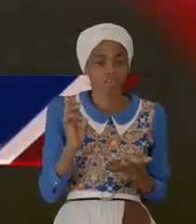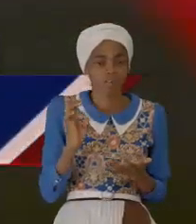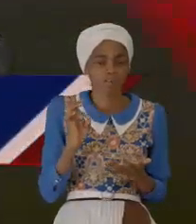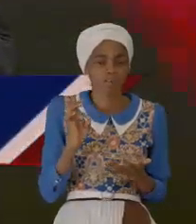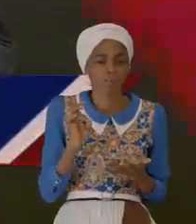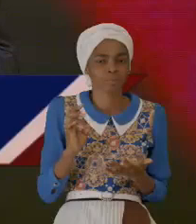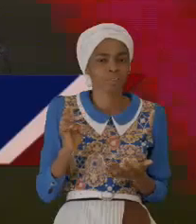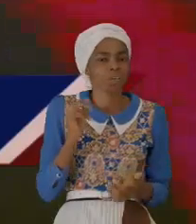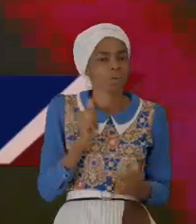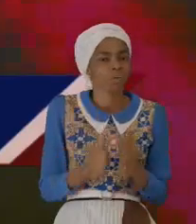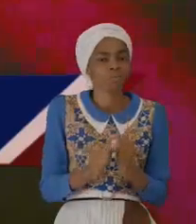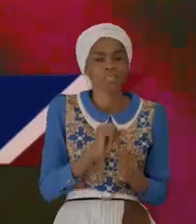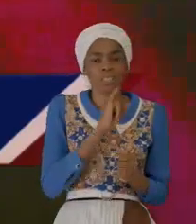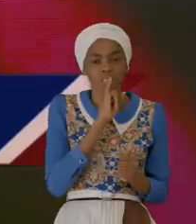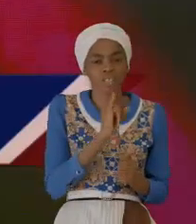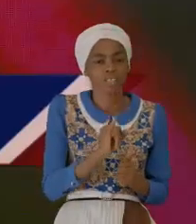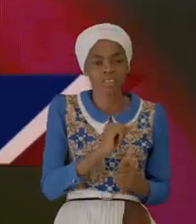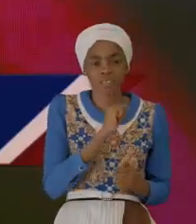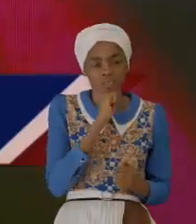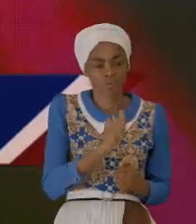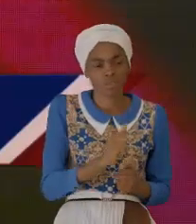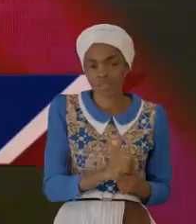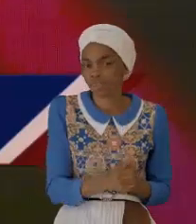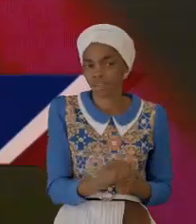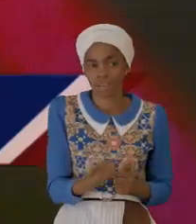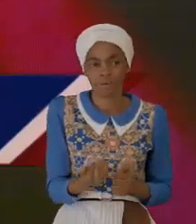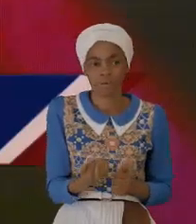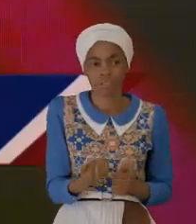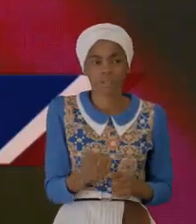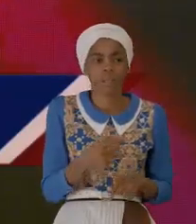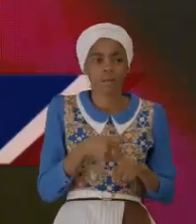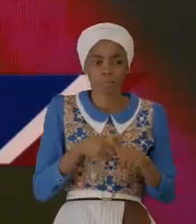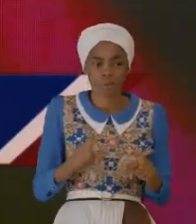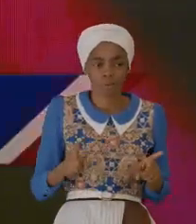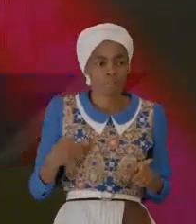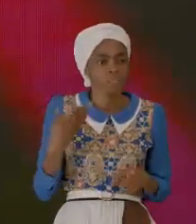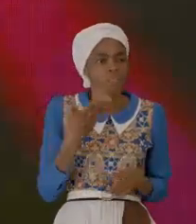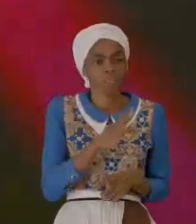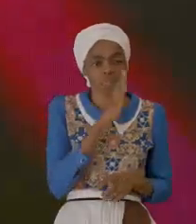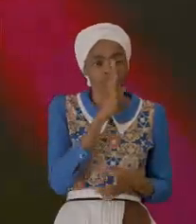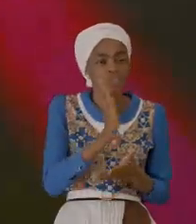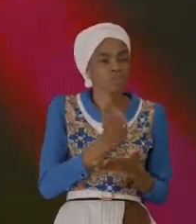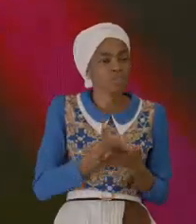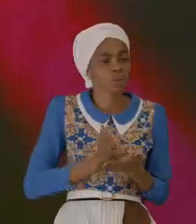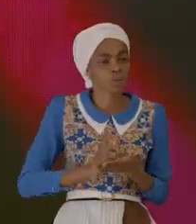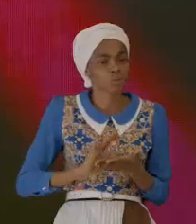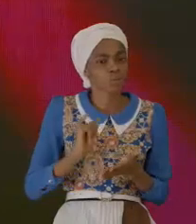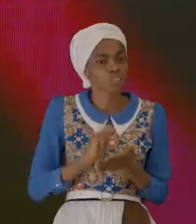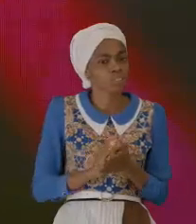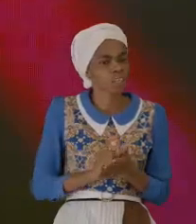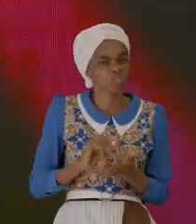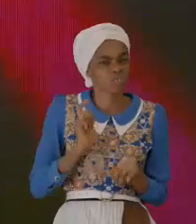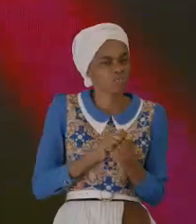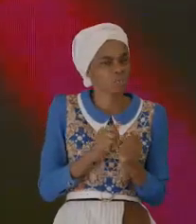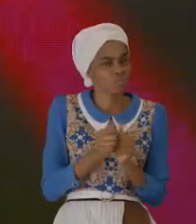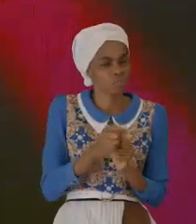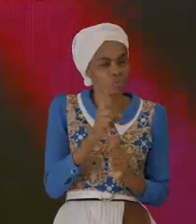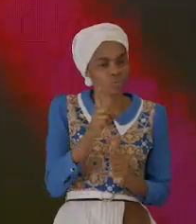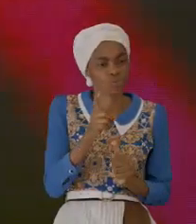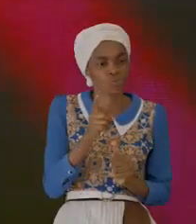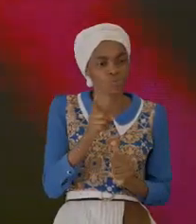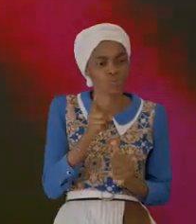in verse 7, which is not another, but there be some that trouble you and